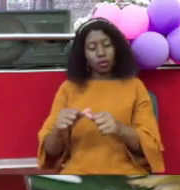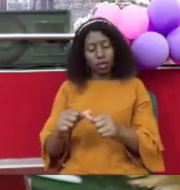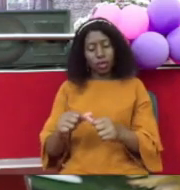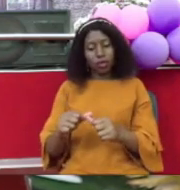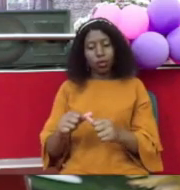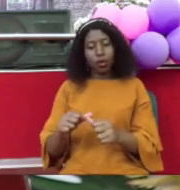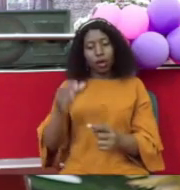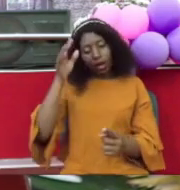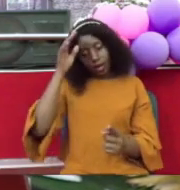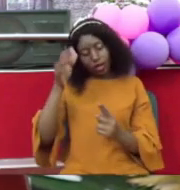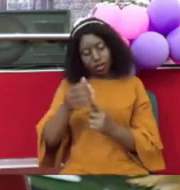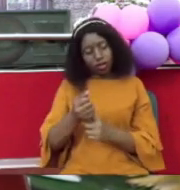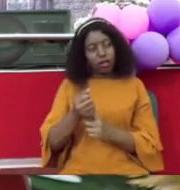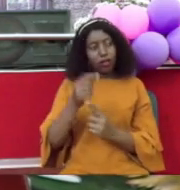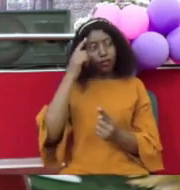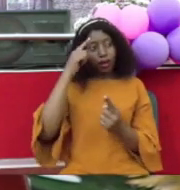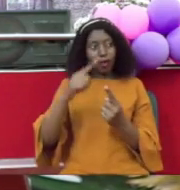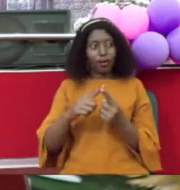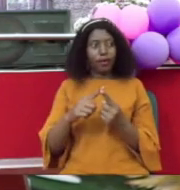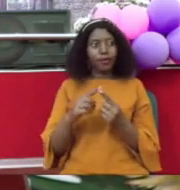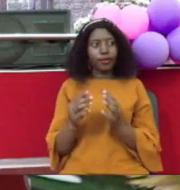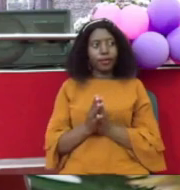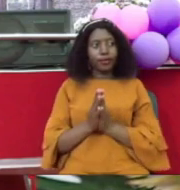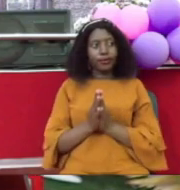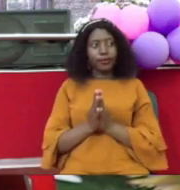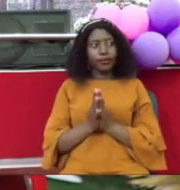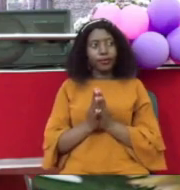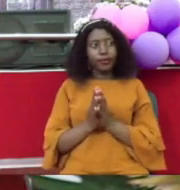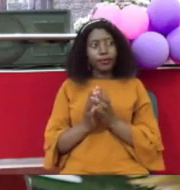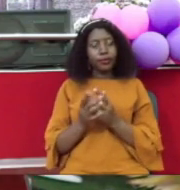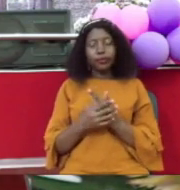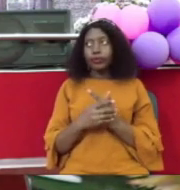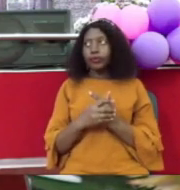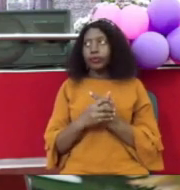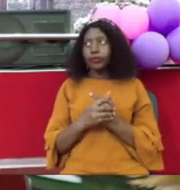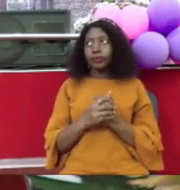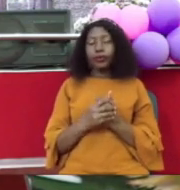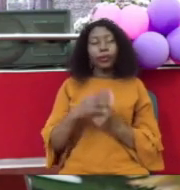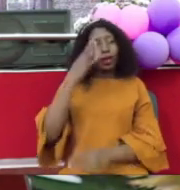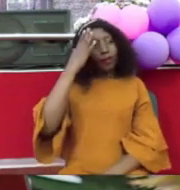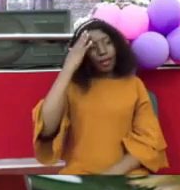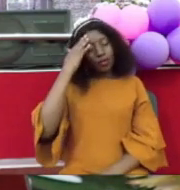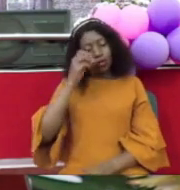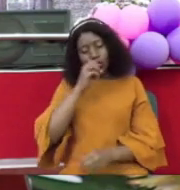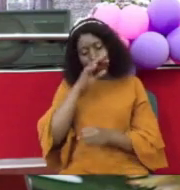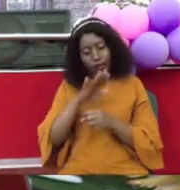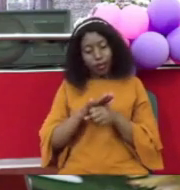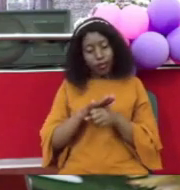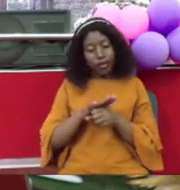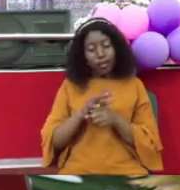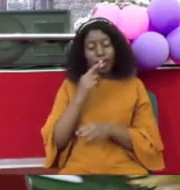Na hivyo basi tutaweza kuendelea mbele tukishinda na kufuatilizia makusudi yetu. You know those promises are for you and